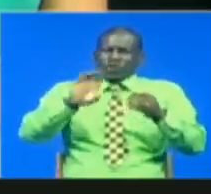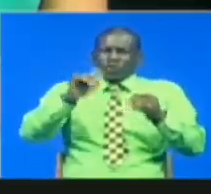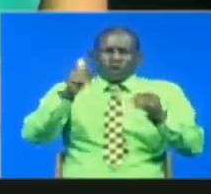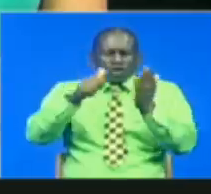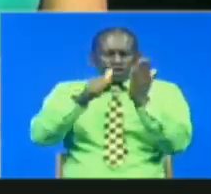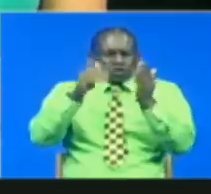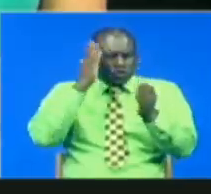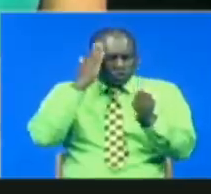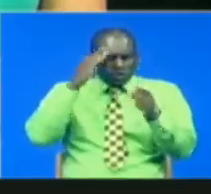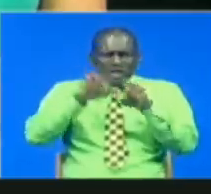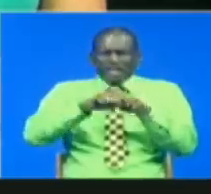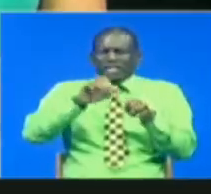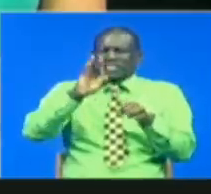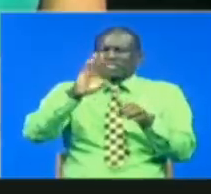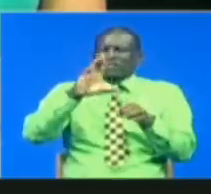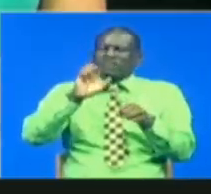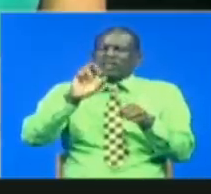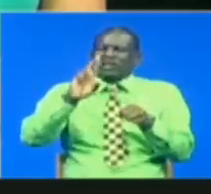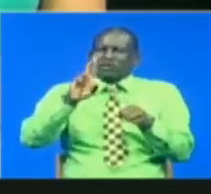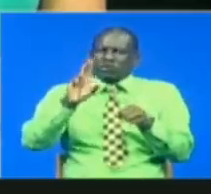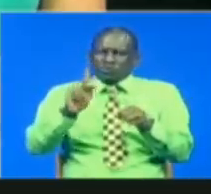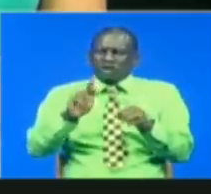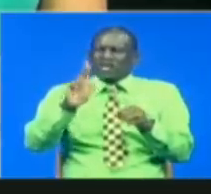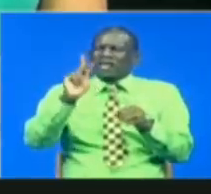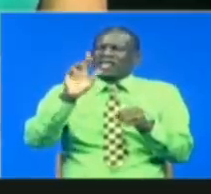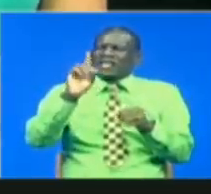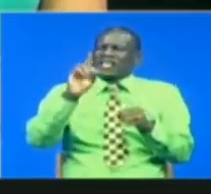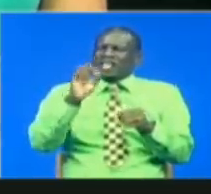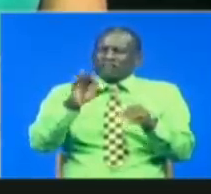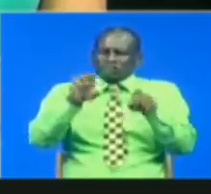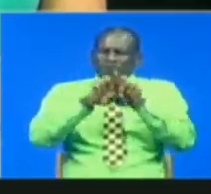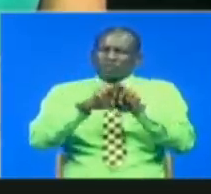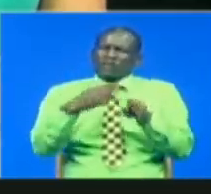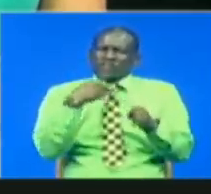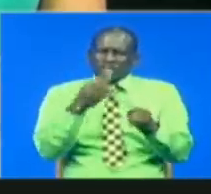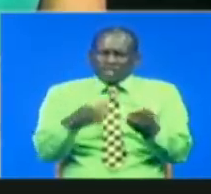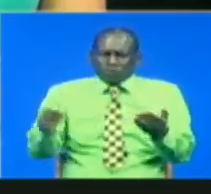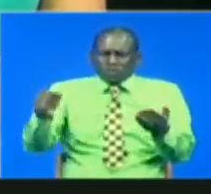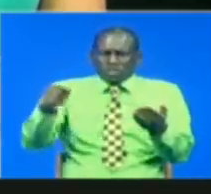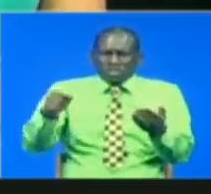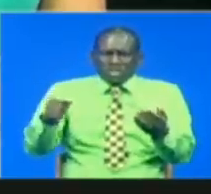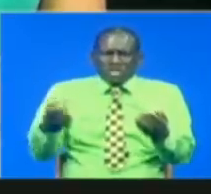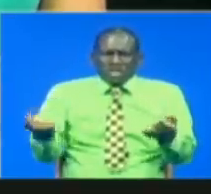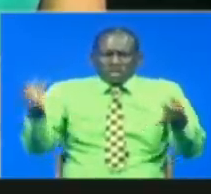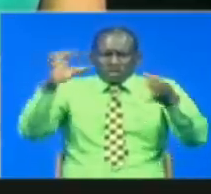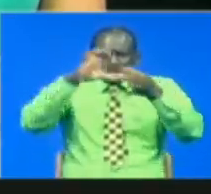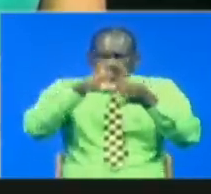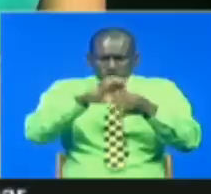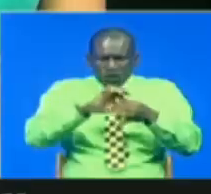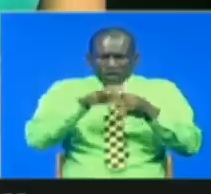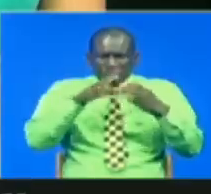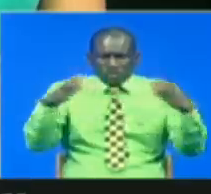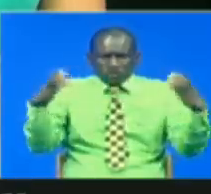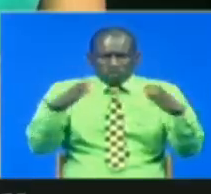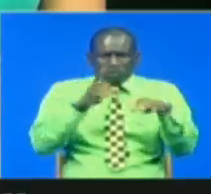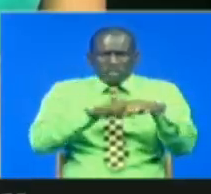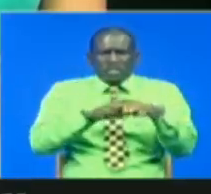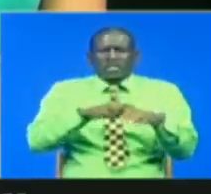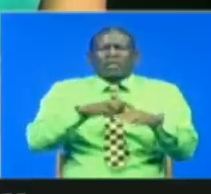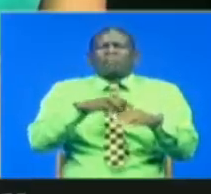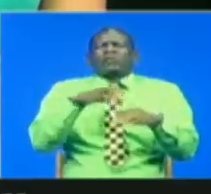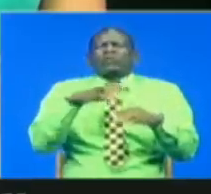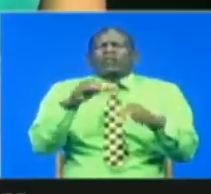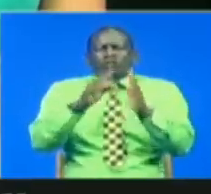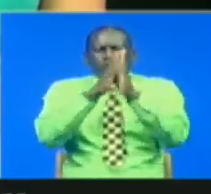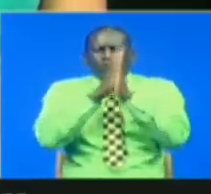County. And the KDF has also established that he was recruited while attending prayers at Musa Mosque in